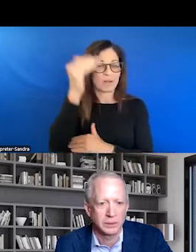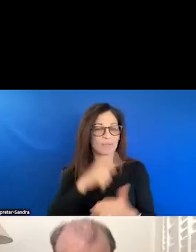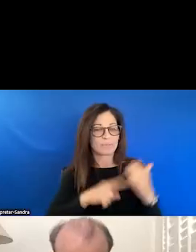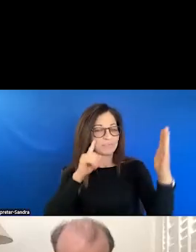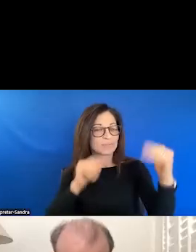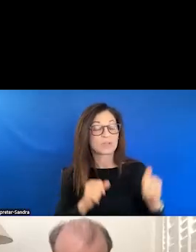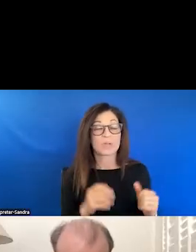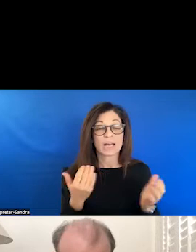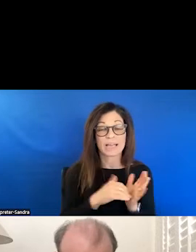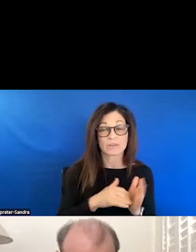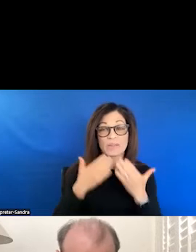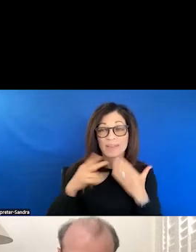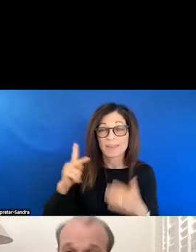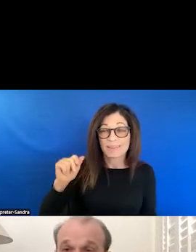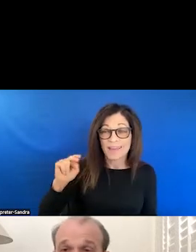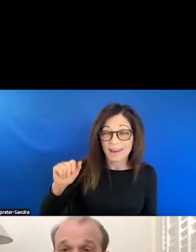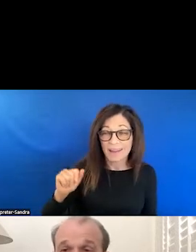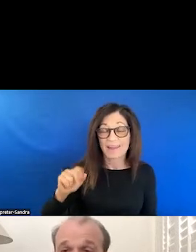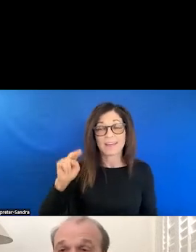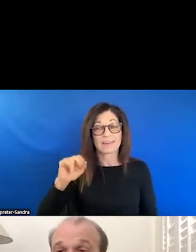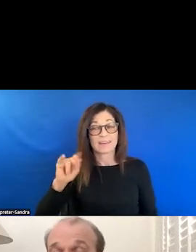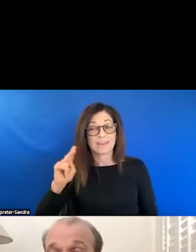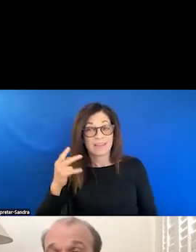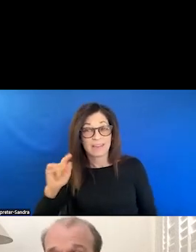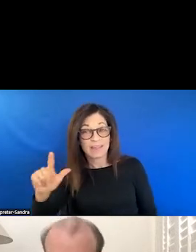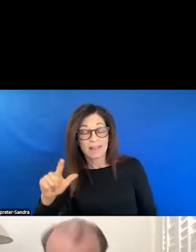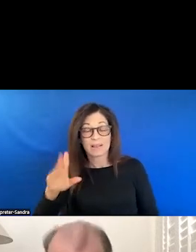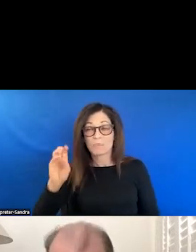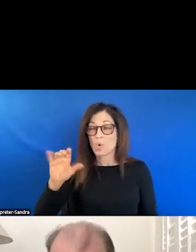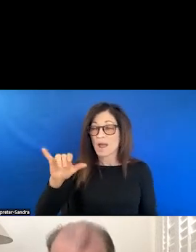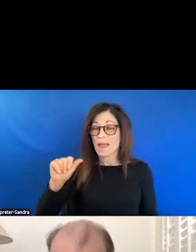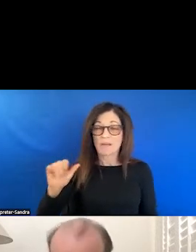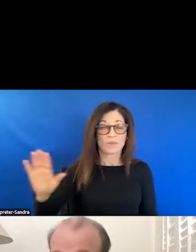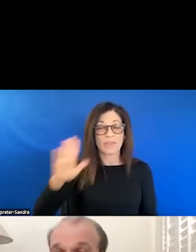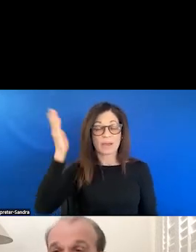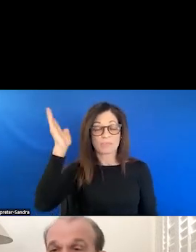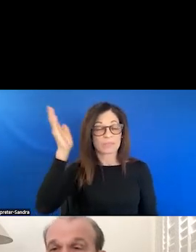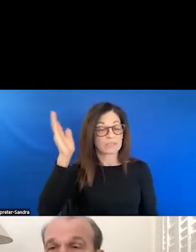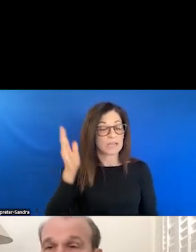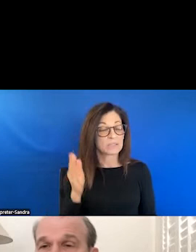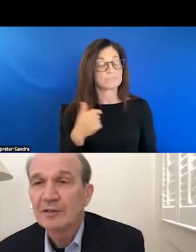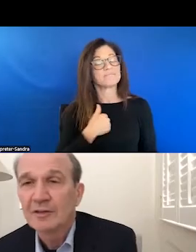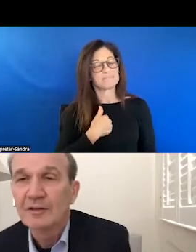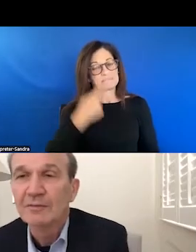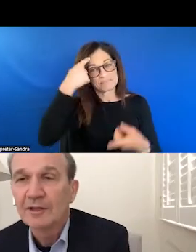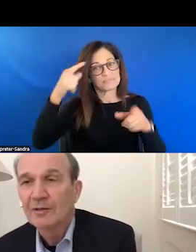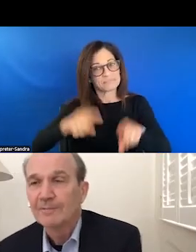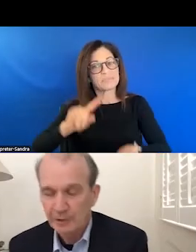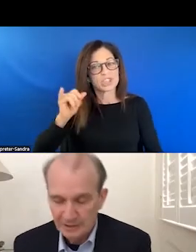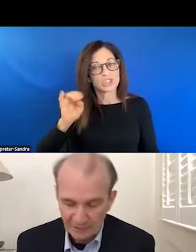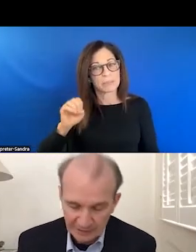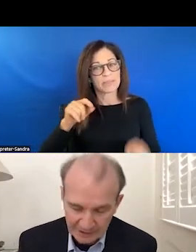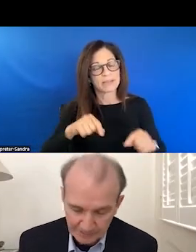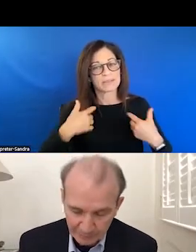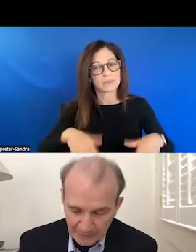you to Kana, to Nikhil, and to Boya for their presentation. And I agree with Jamie, this is